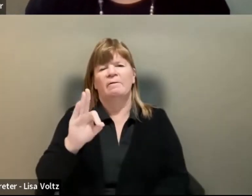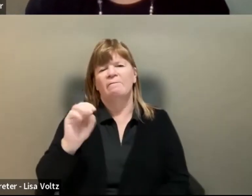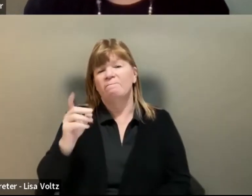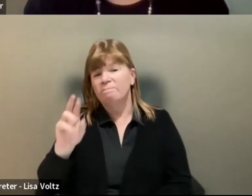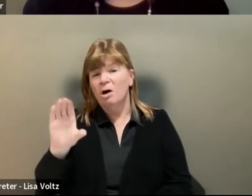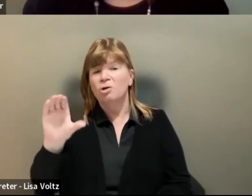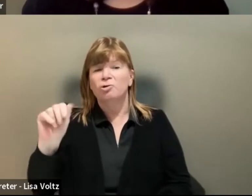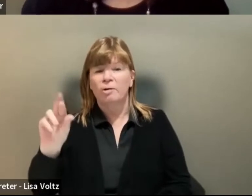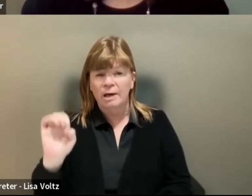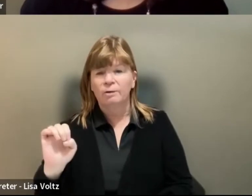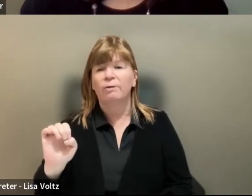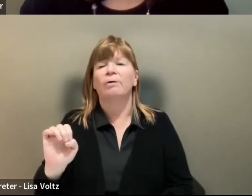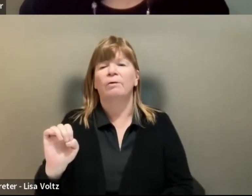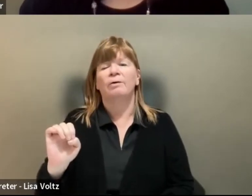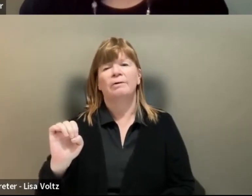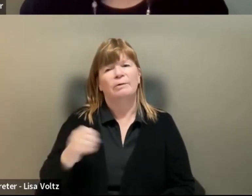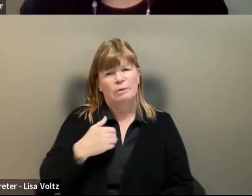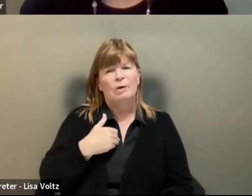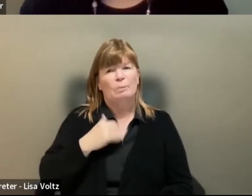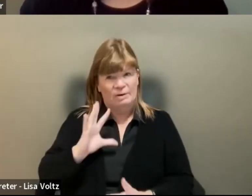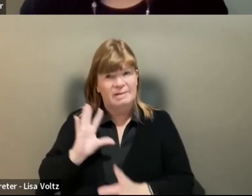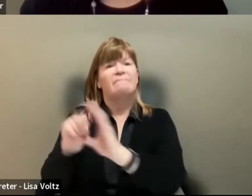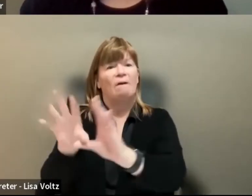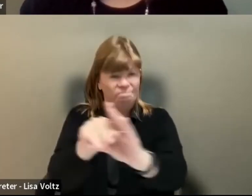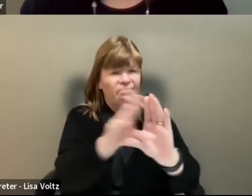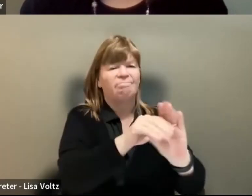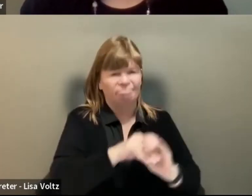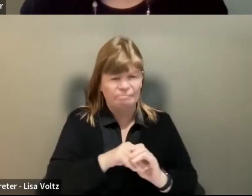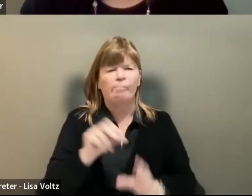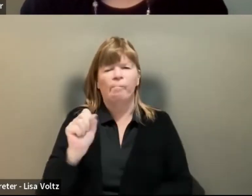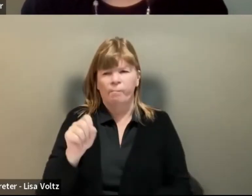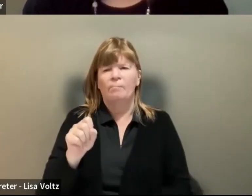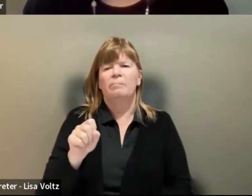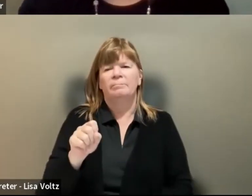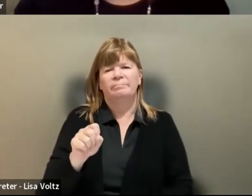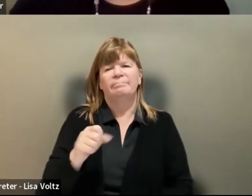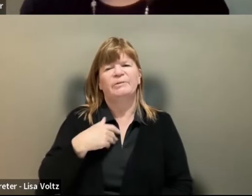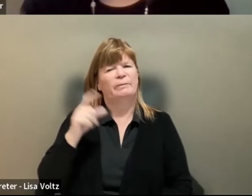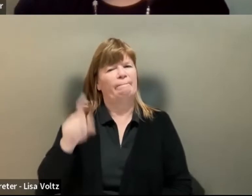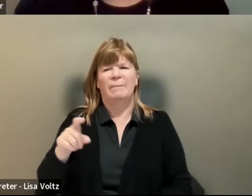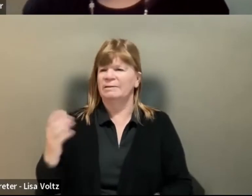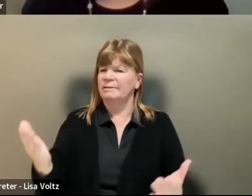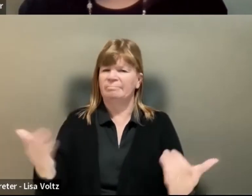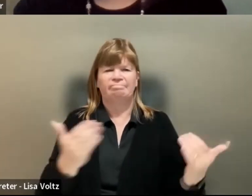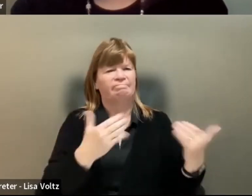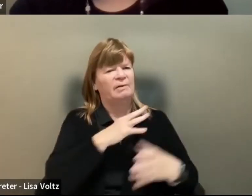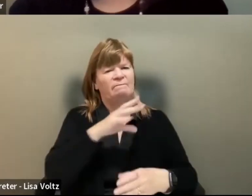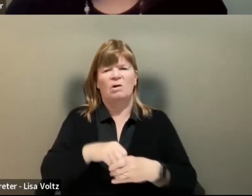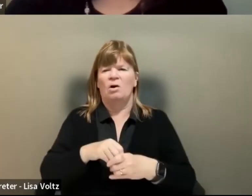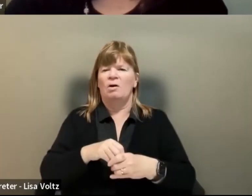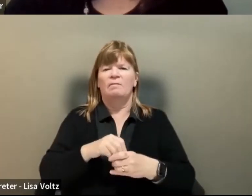we're jumping in those areas. Definitely need to bring them to the table too. Our table is growing as we